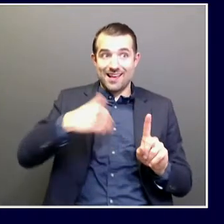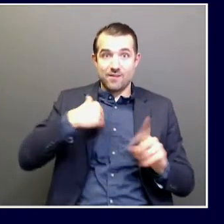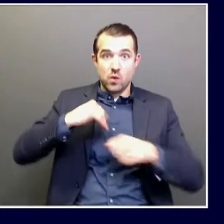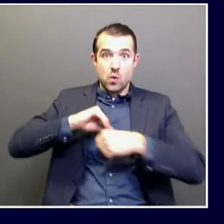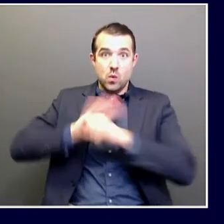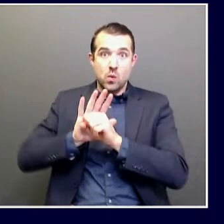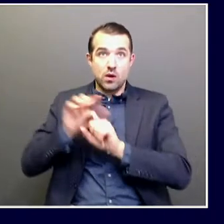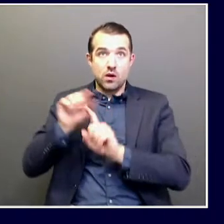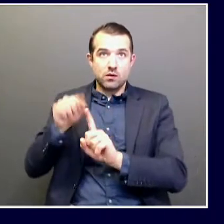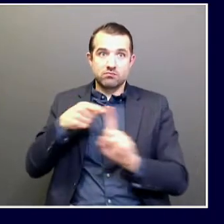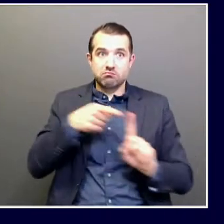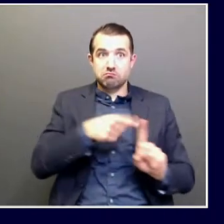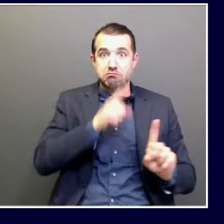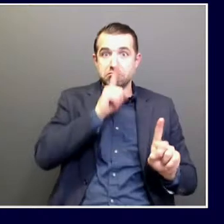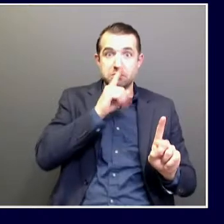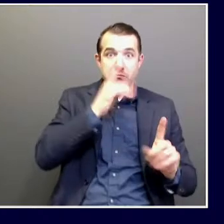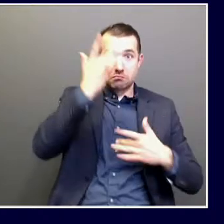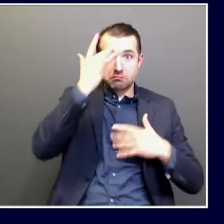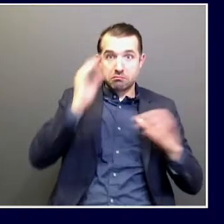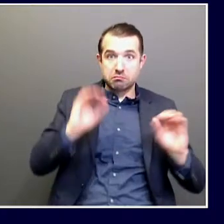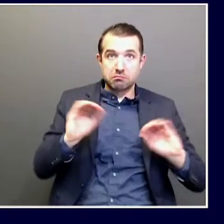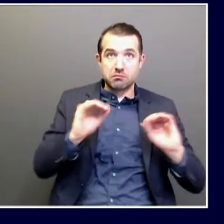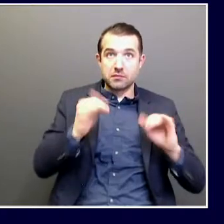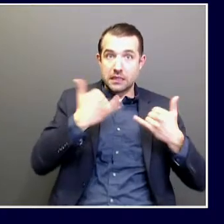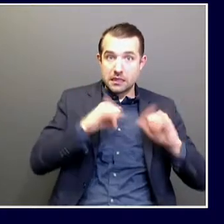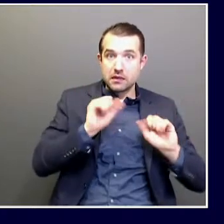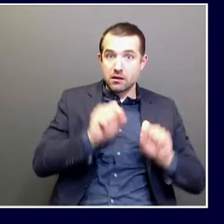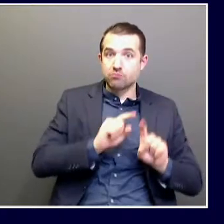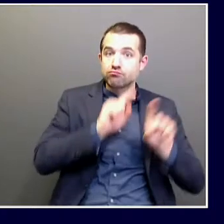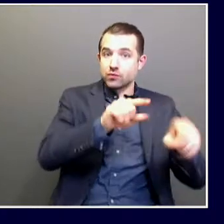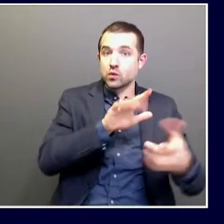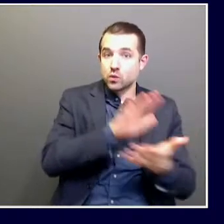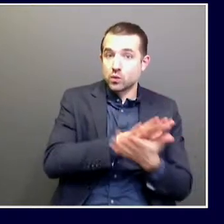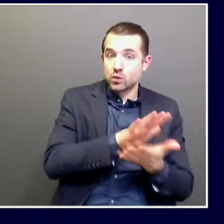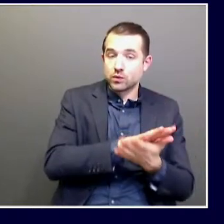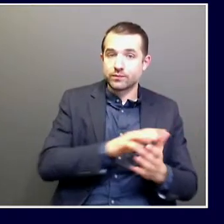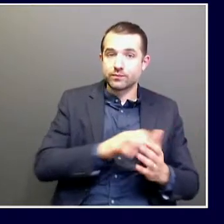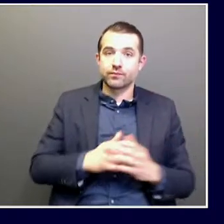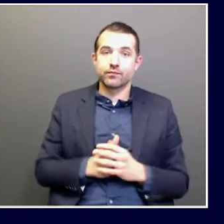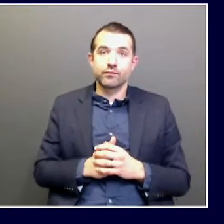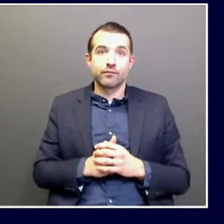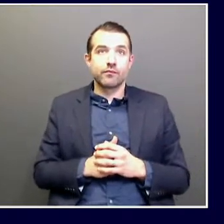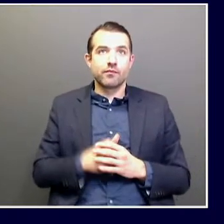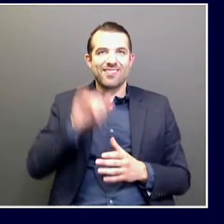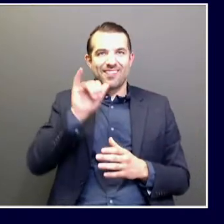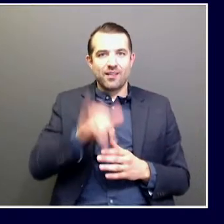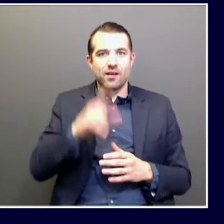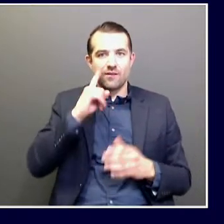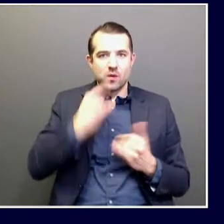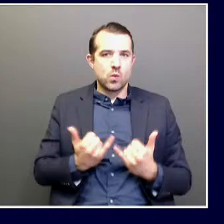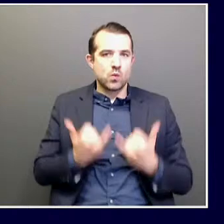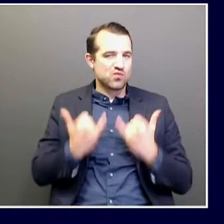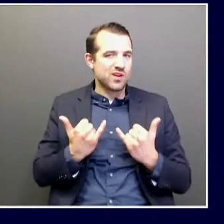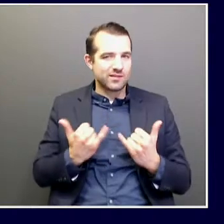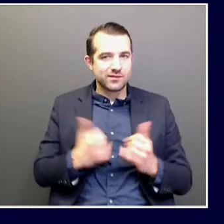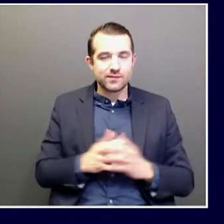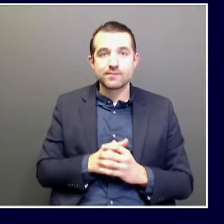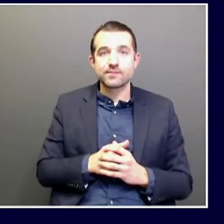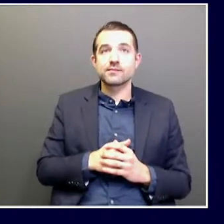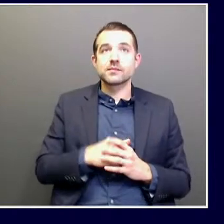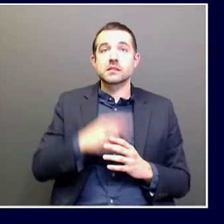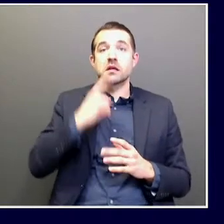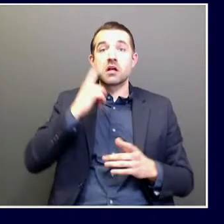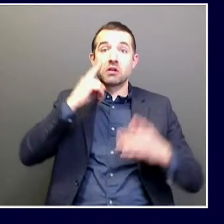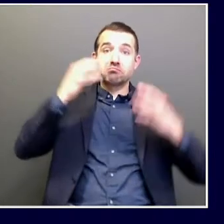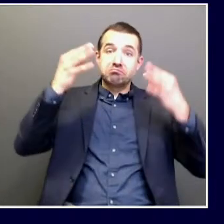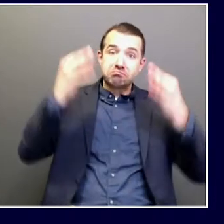vaccines do quite well, but this is changing every day. So that's not a definitive statement forever and ever. It's based on what we know right now today.